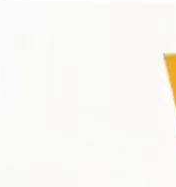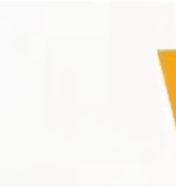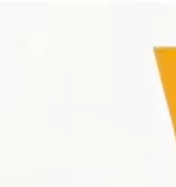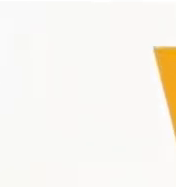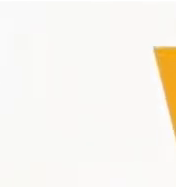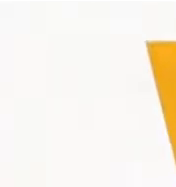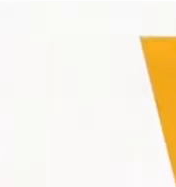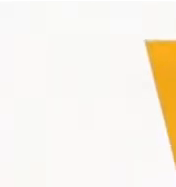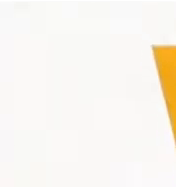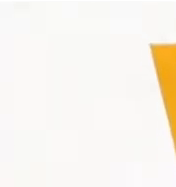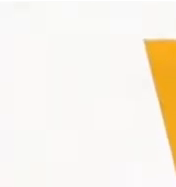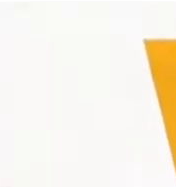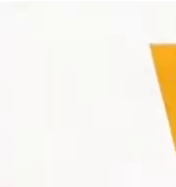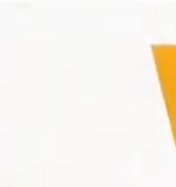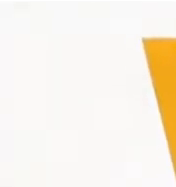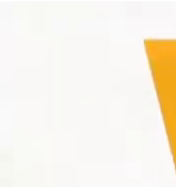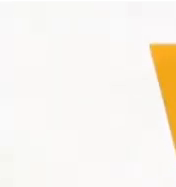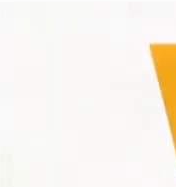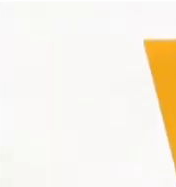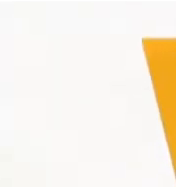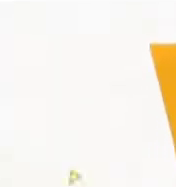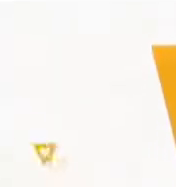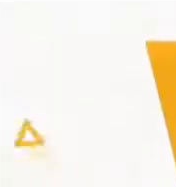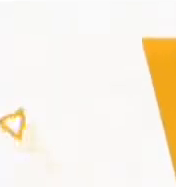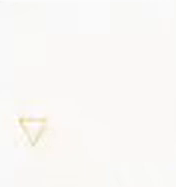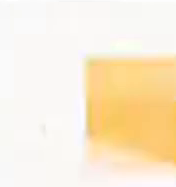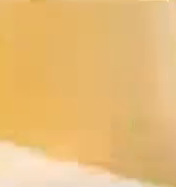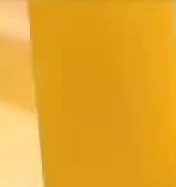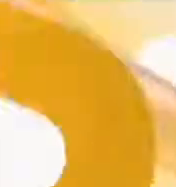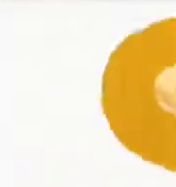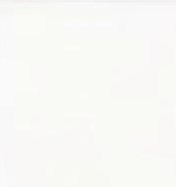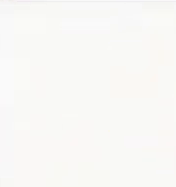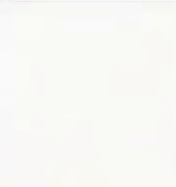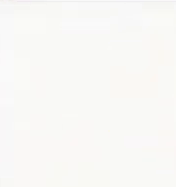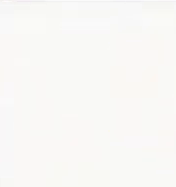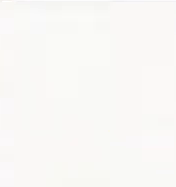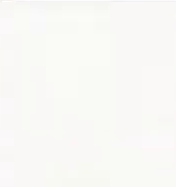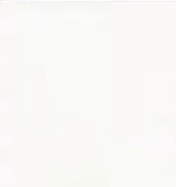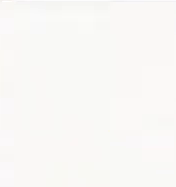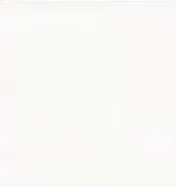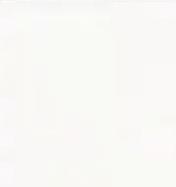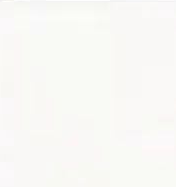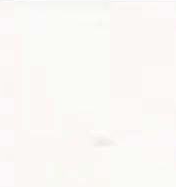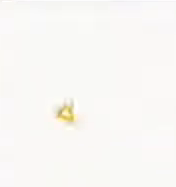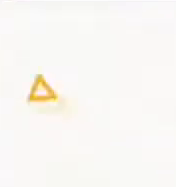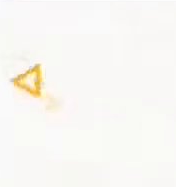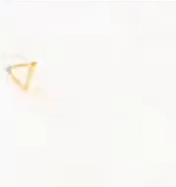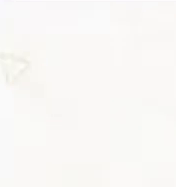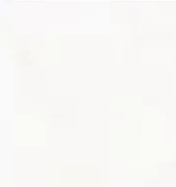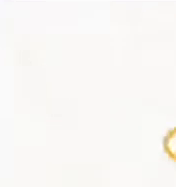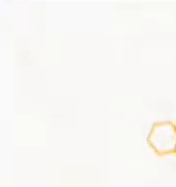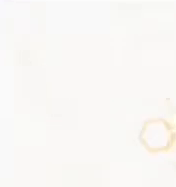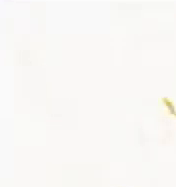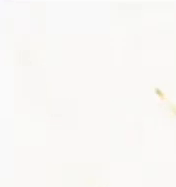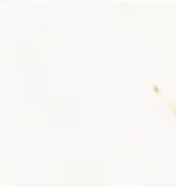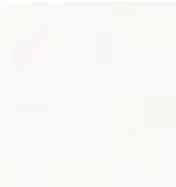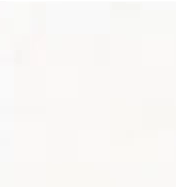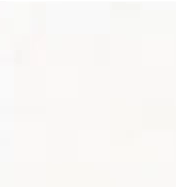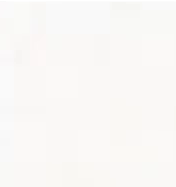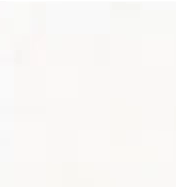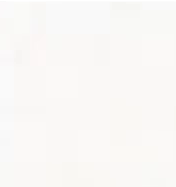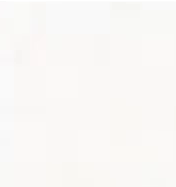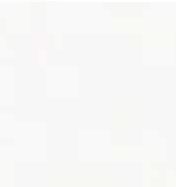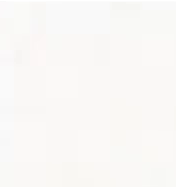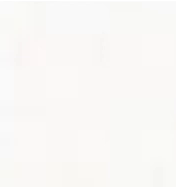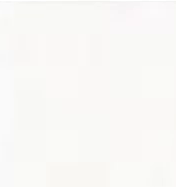Win free airtime with One Africa TV. Share your comments on the channel. SMS your feedback, name and town